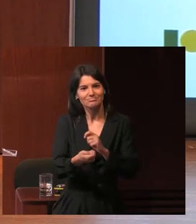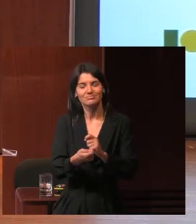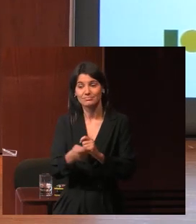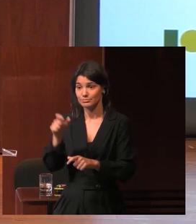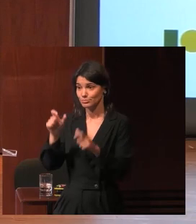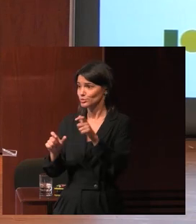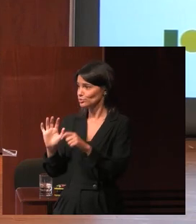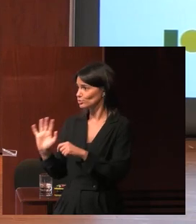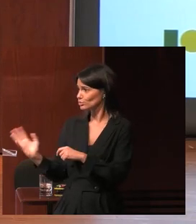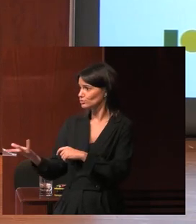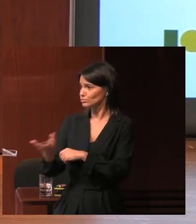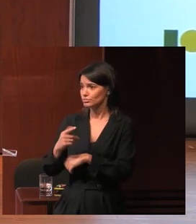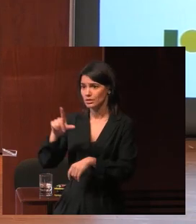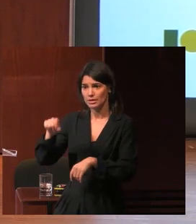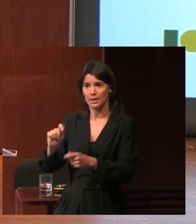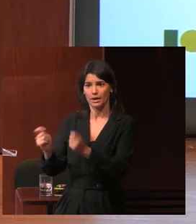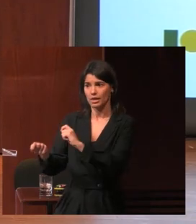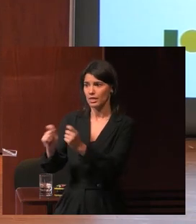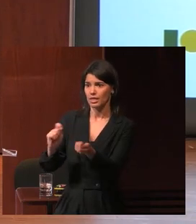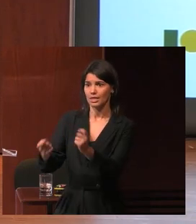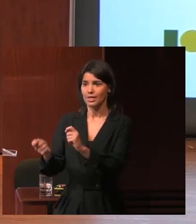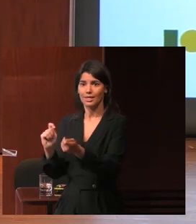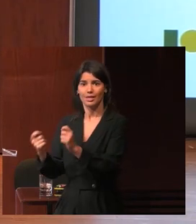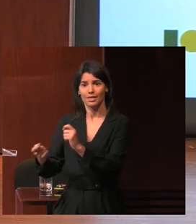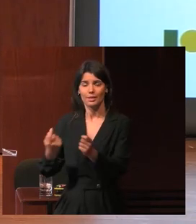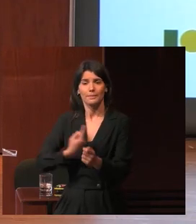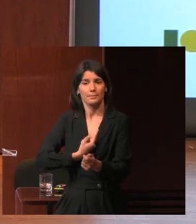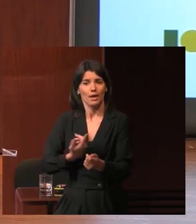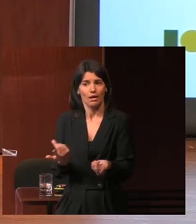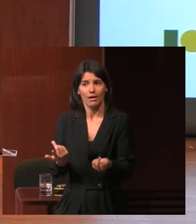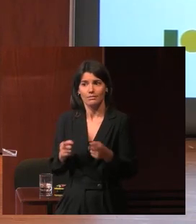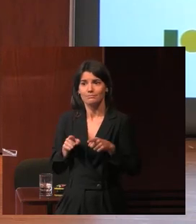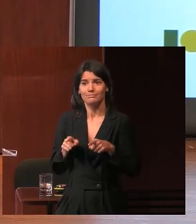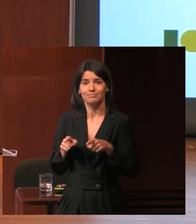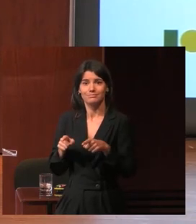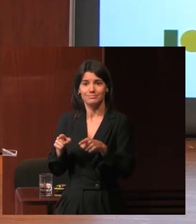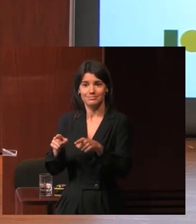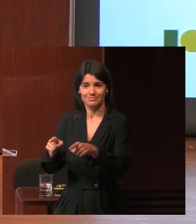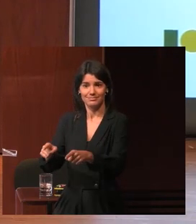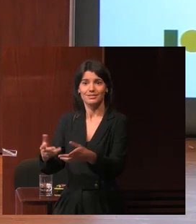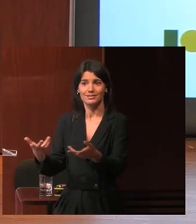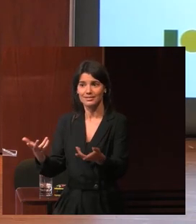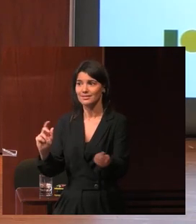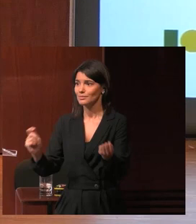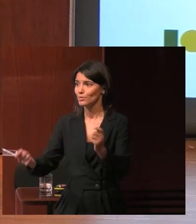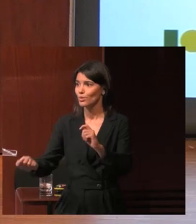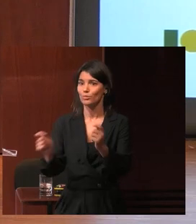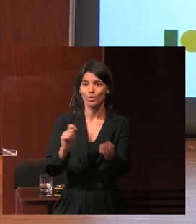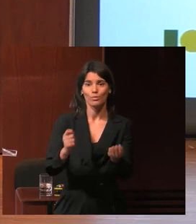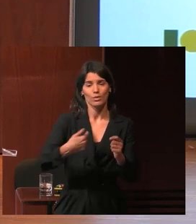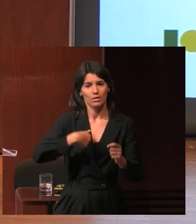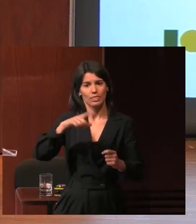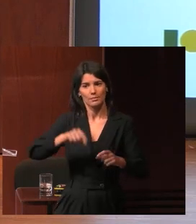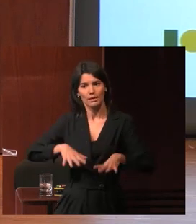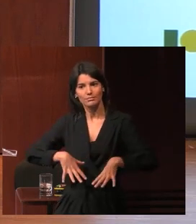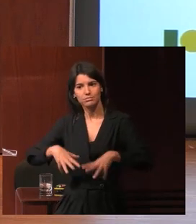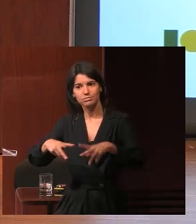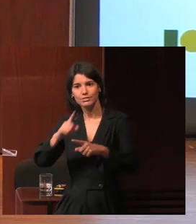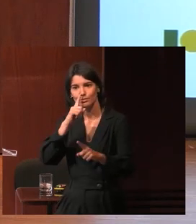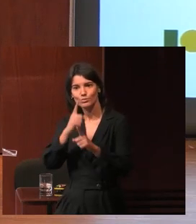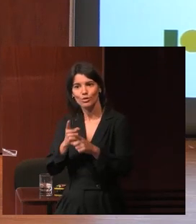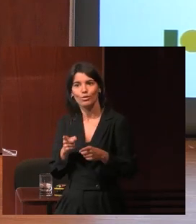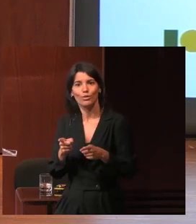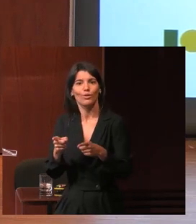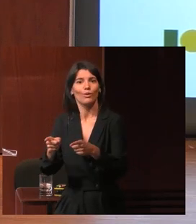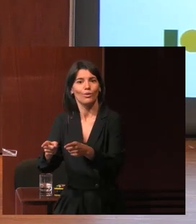follow this dynamism by being progressive. And I think everyone, and you are sitting